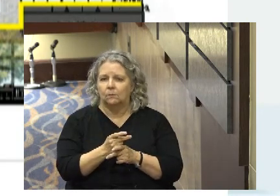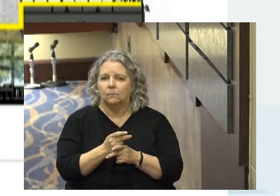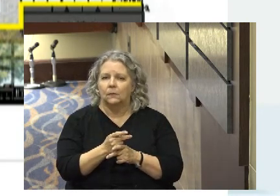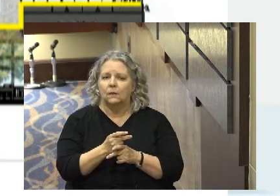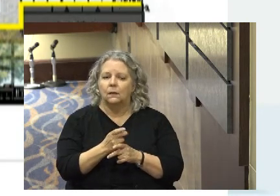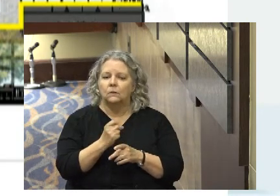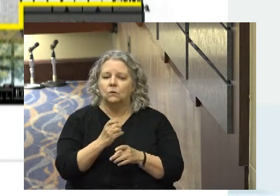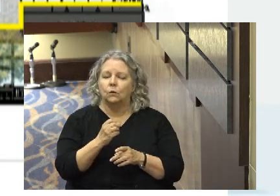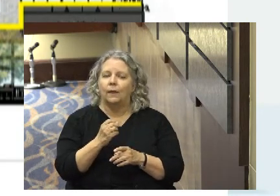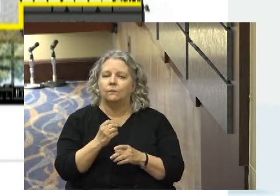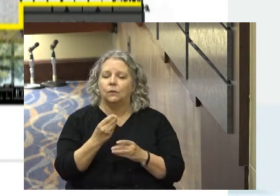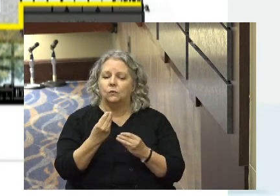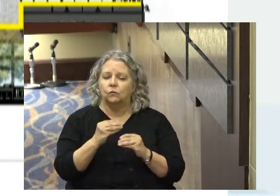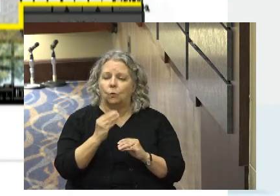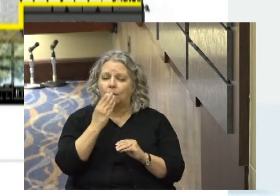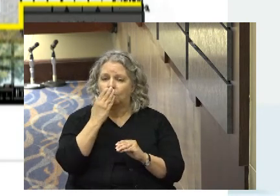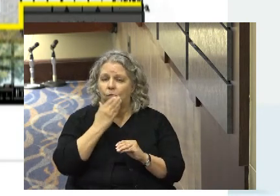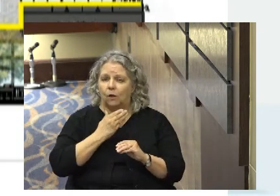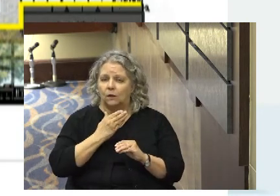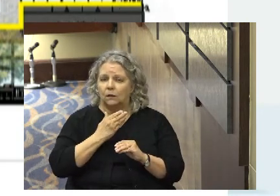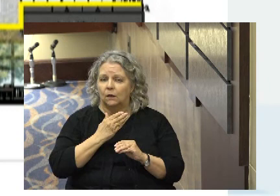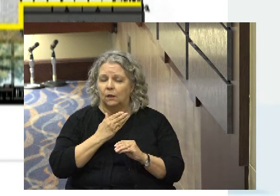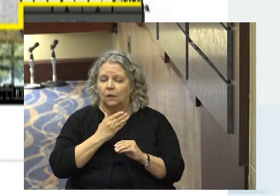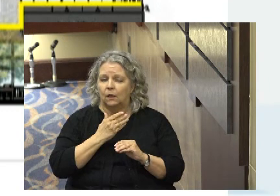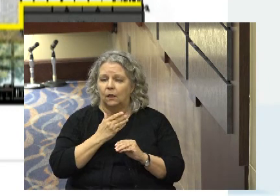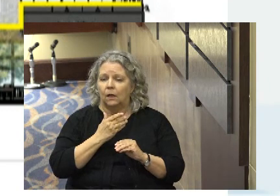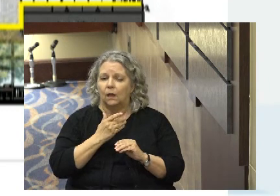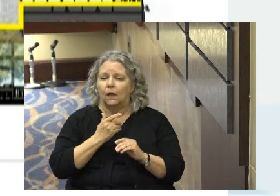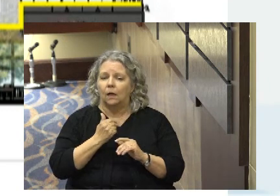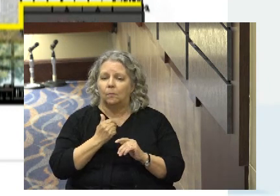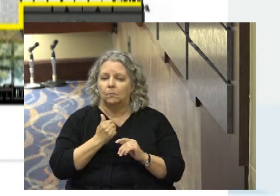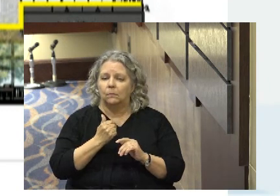storefront articulation of the buildings